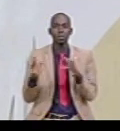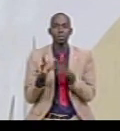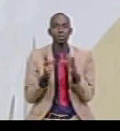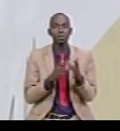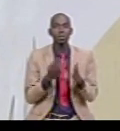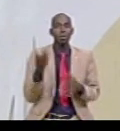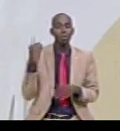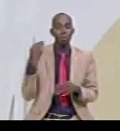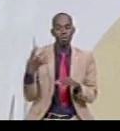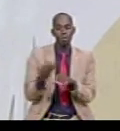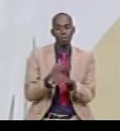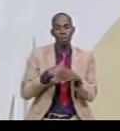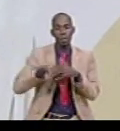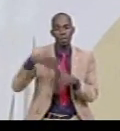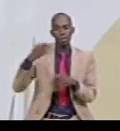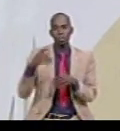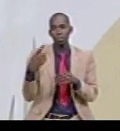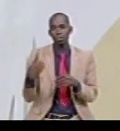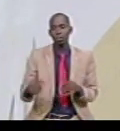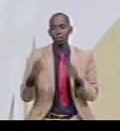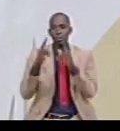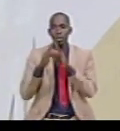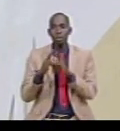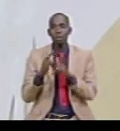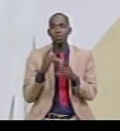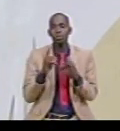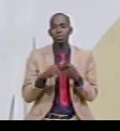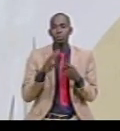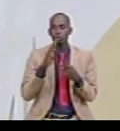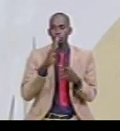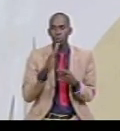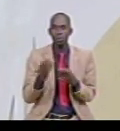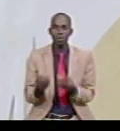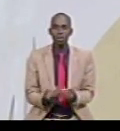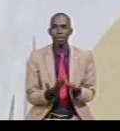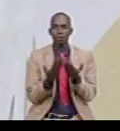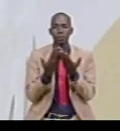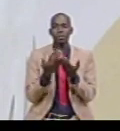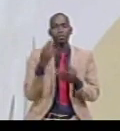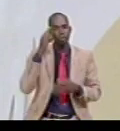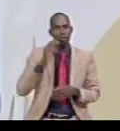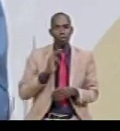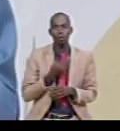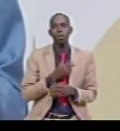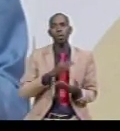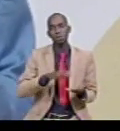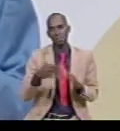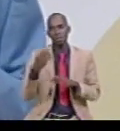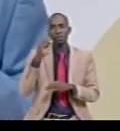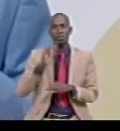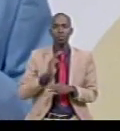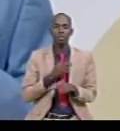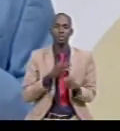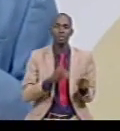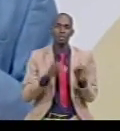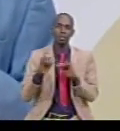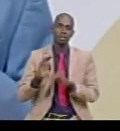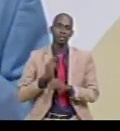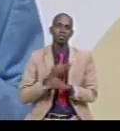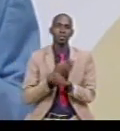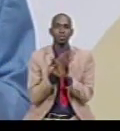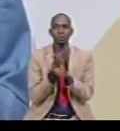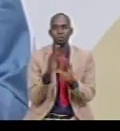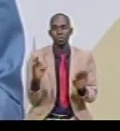outside the camp to be sacrificed for us to die for us to and set us free in the book of